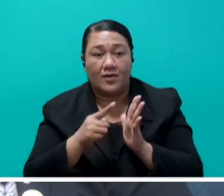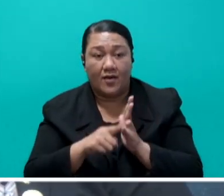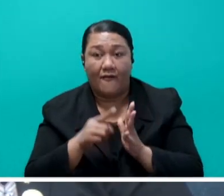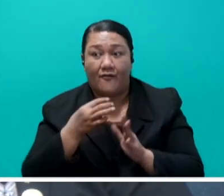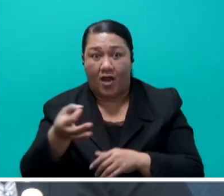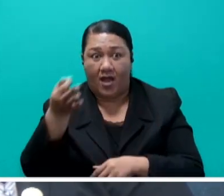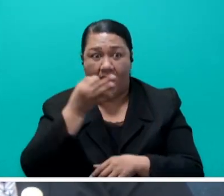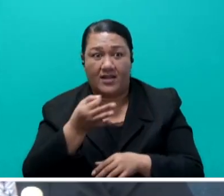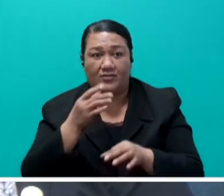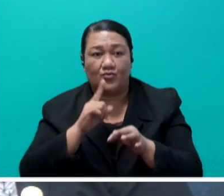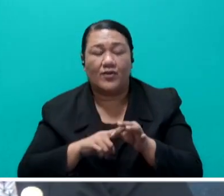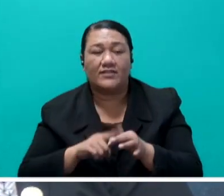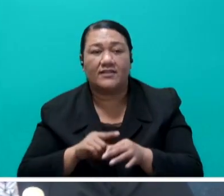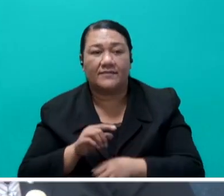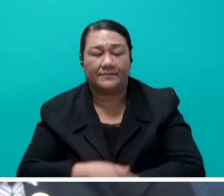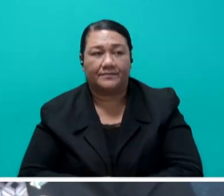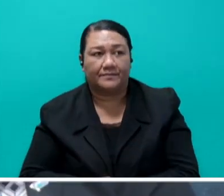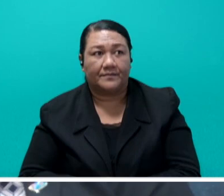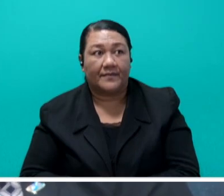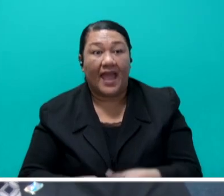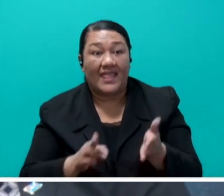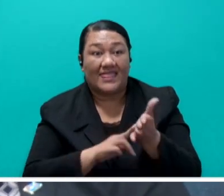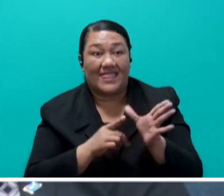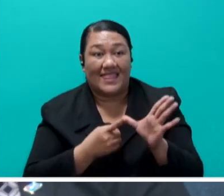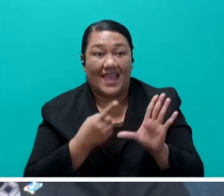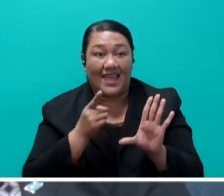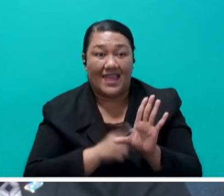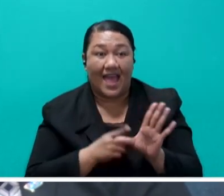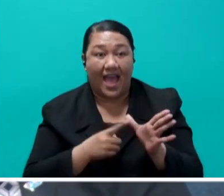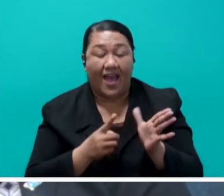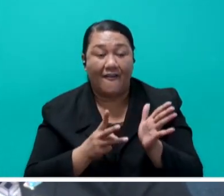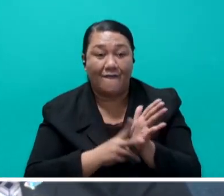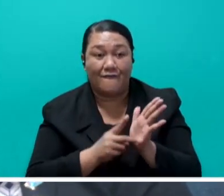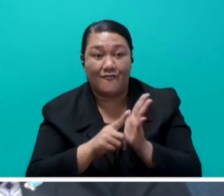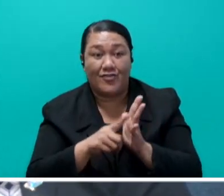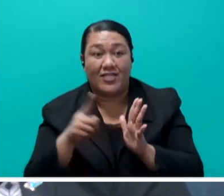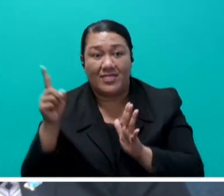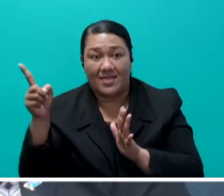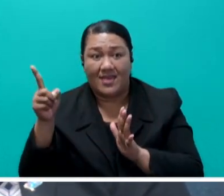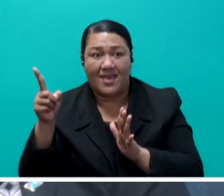So the Nayavu Health Centre in Wainubuka is one of the